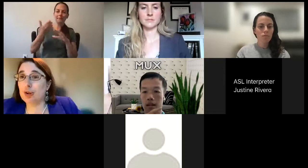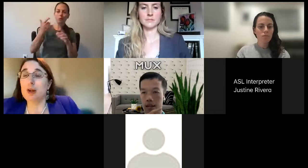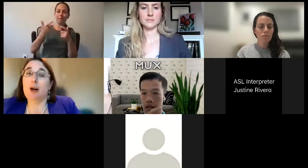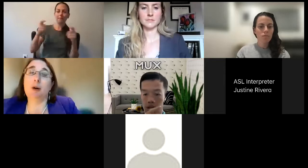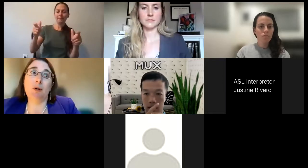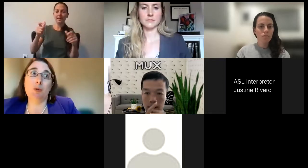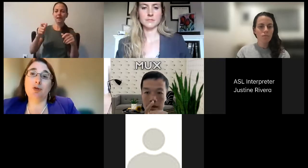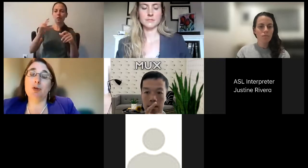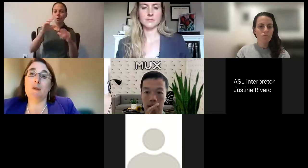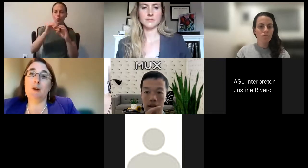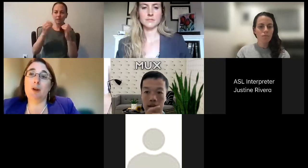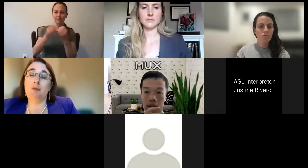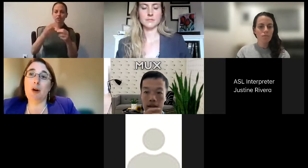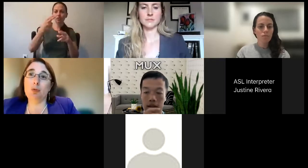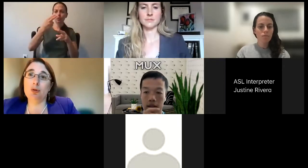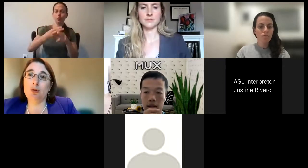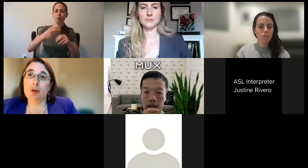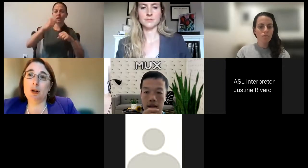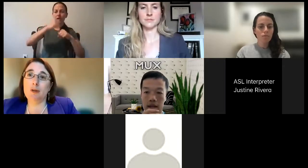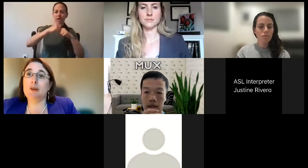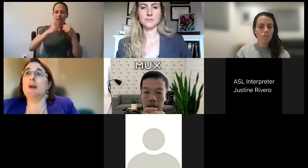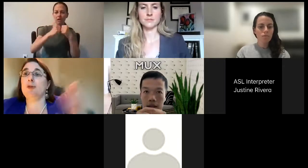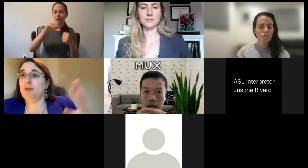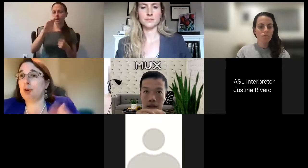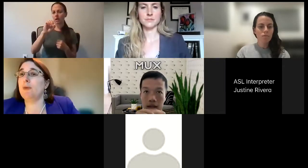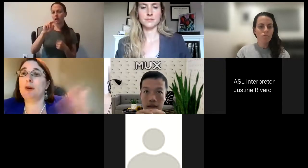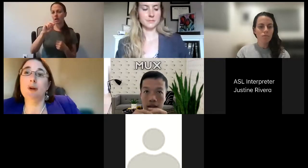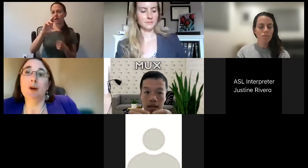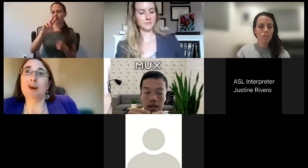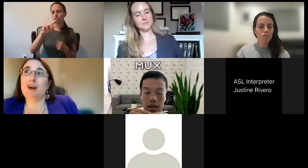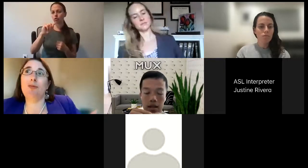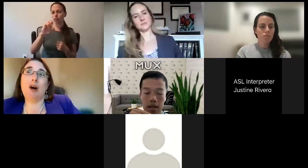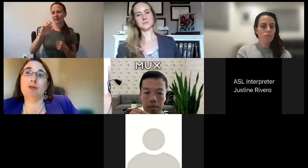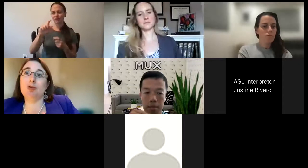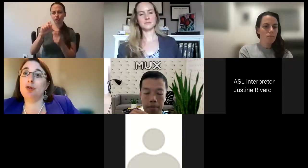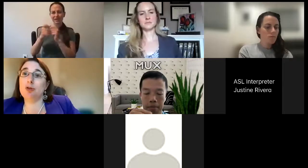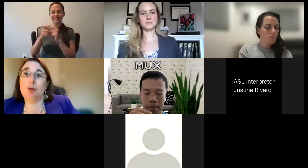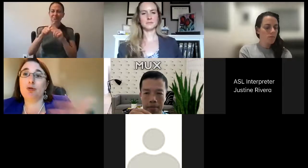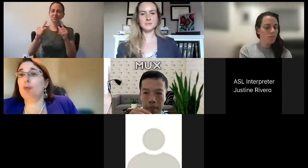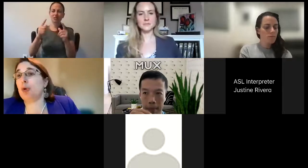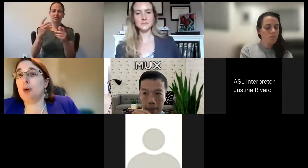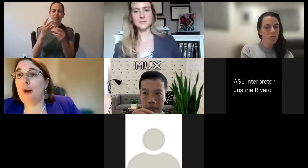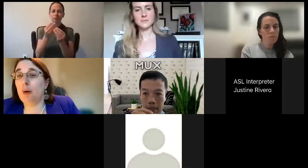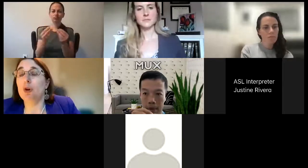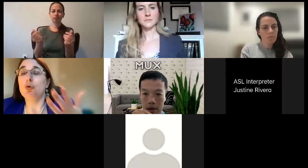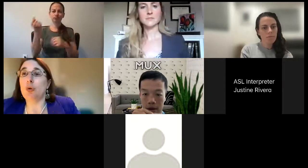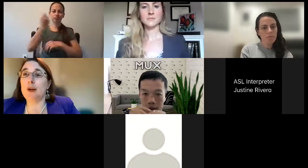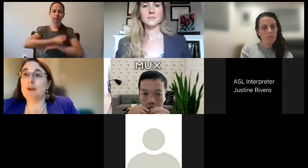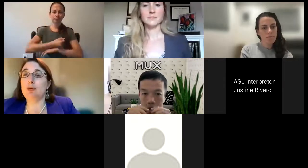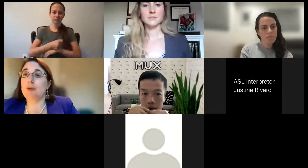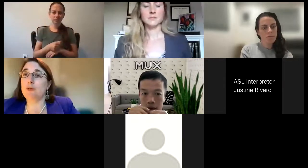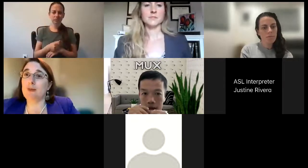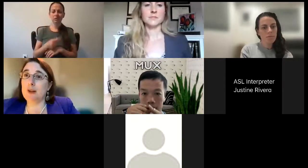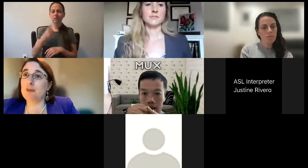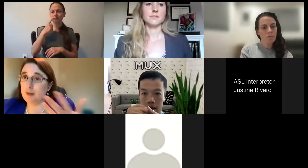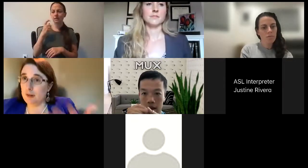Change. Unfortunately, the founder decided to dissolve it 5 or 6 years ago, but she was going around trying